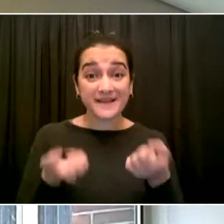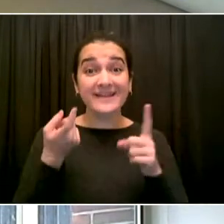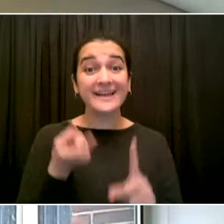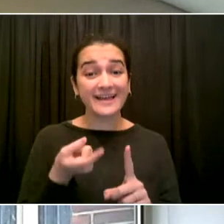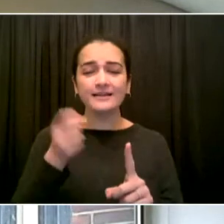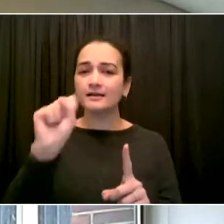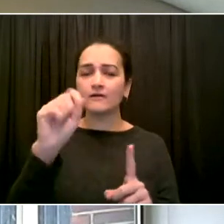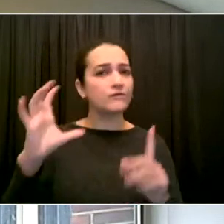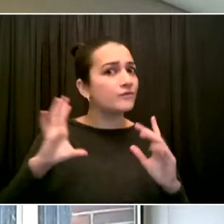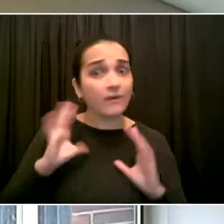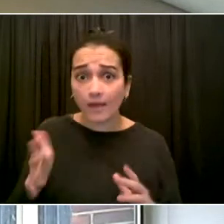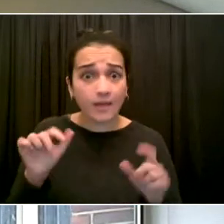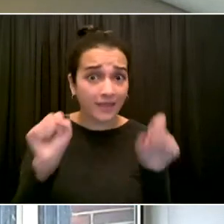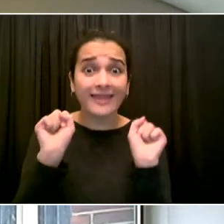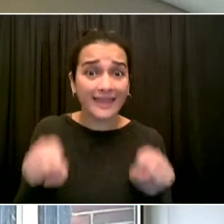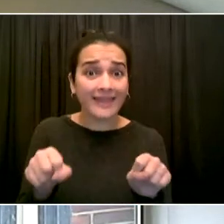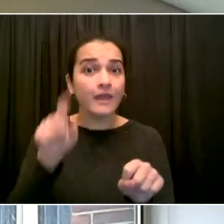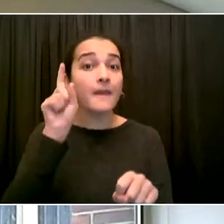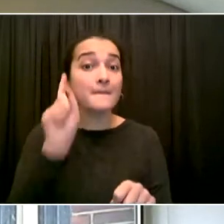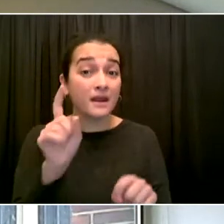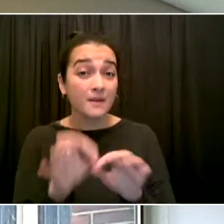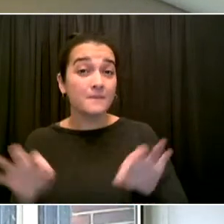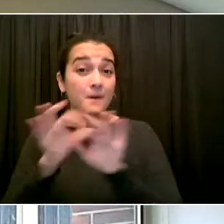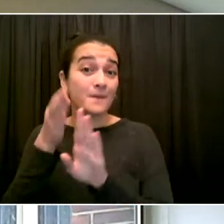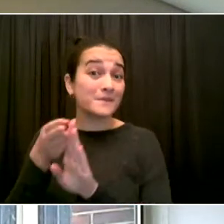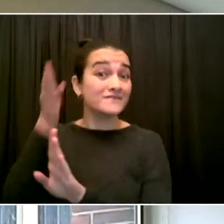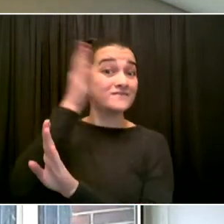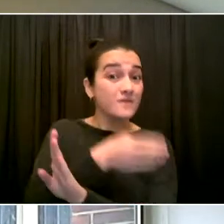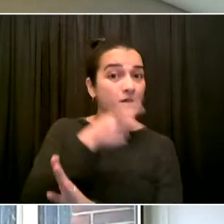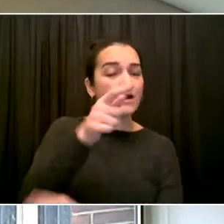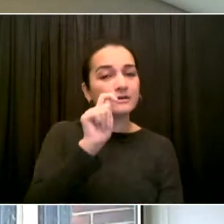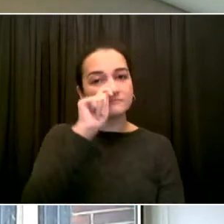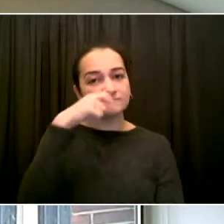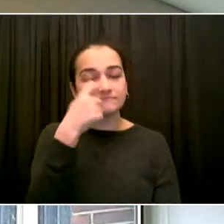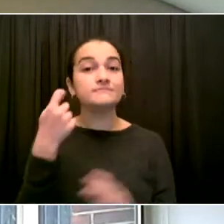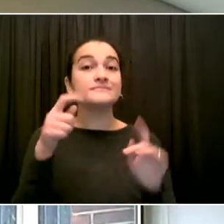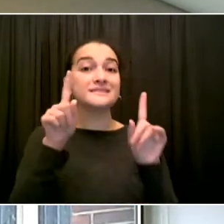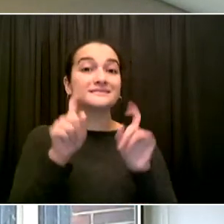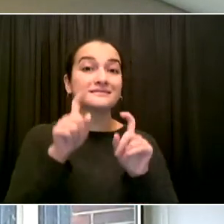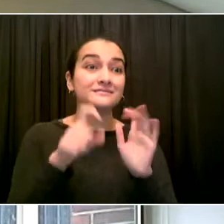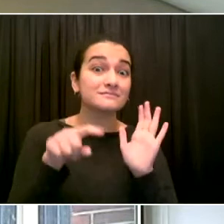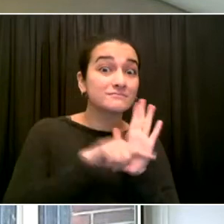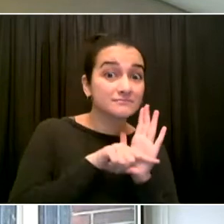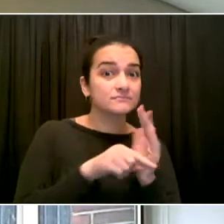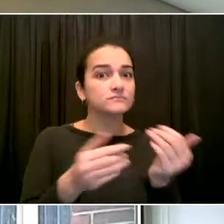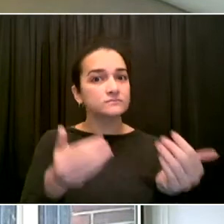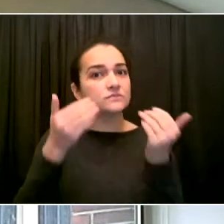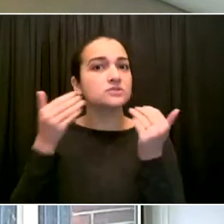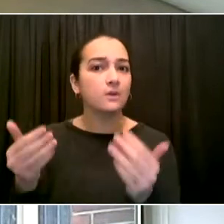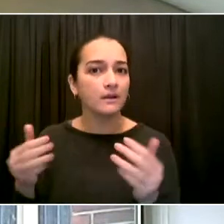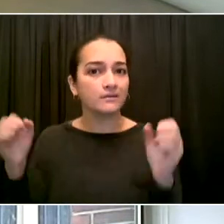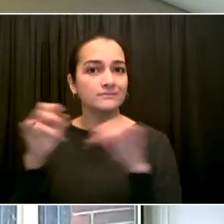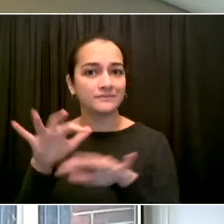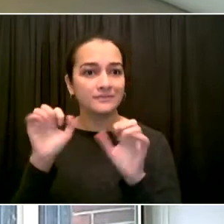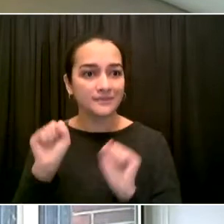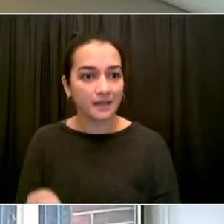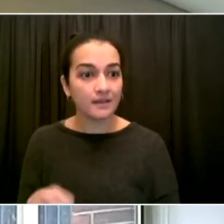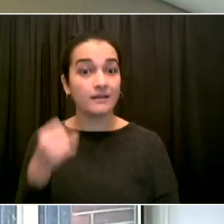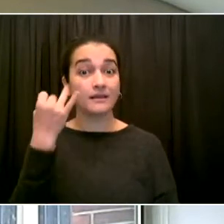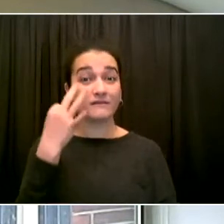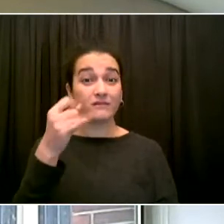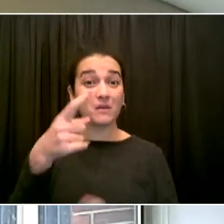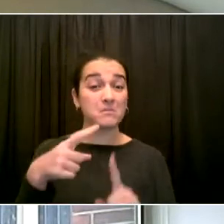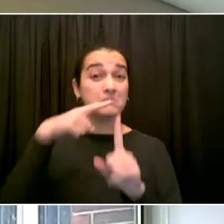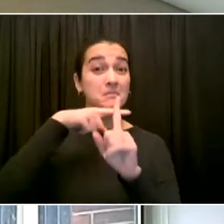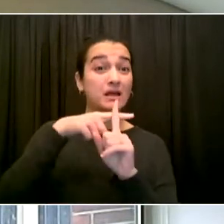friends so that you don't risk getting a family member sick that could get very sick from COVID. This year for the holidays, give your family the